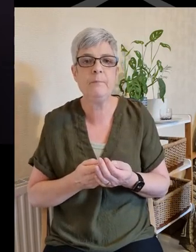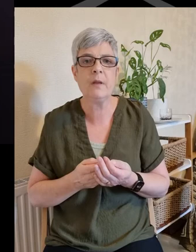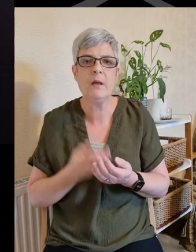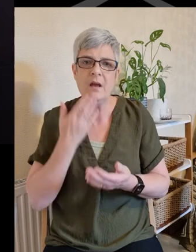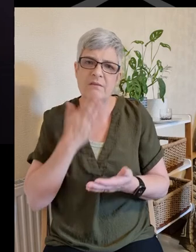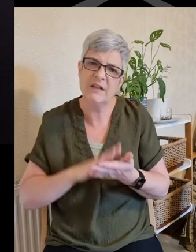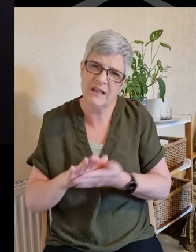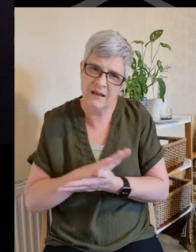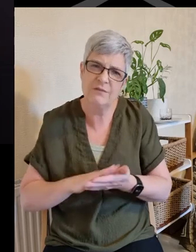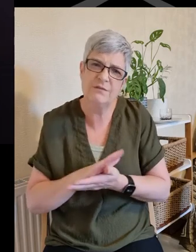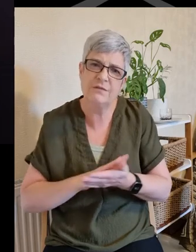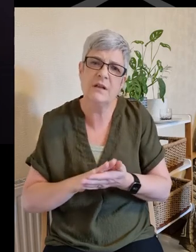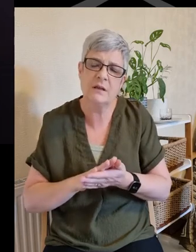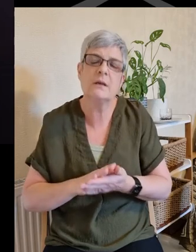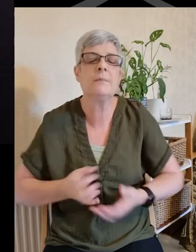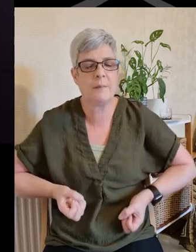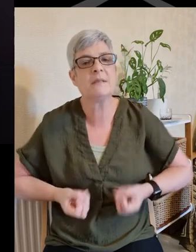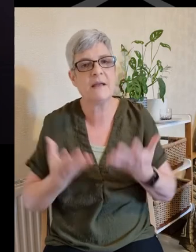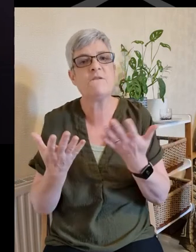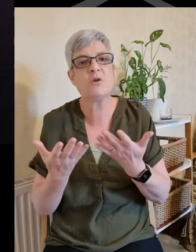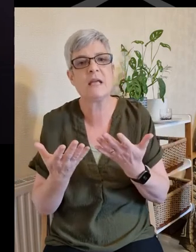Forgiven, may we be set free